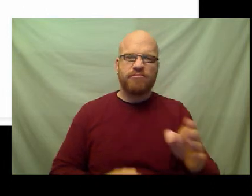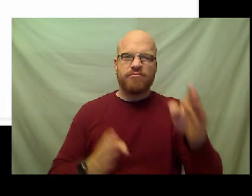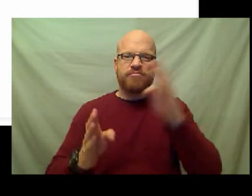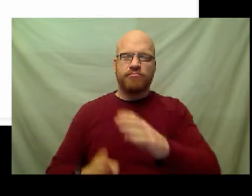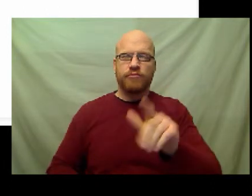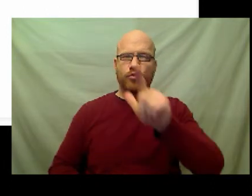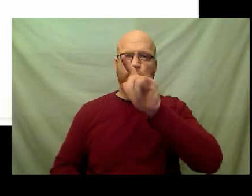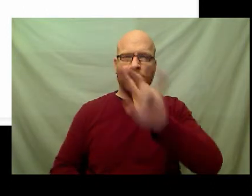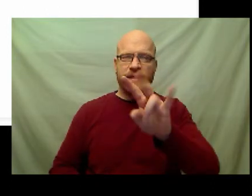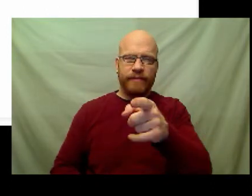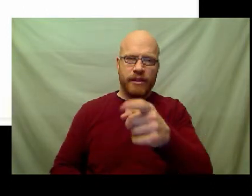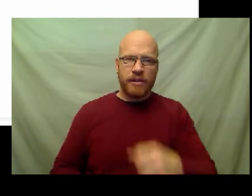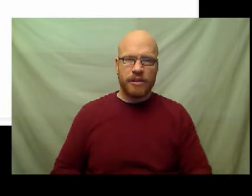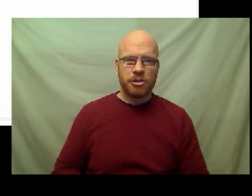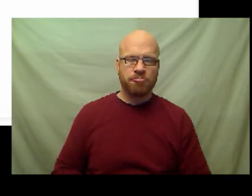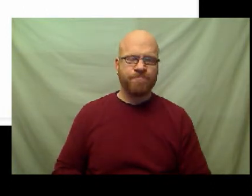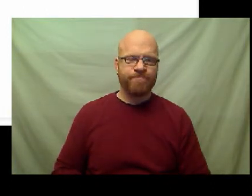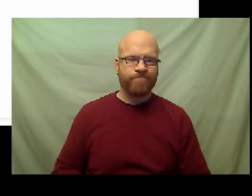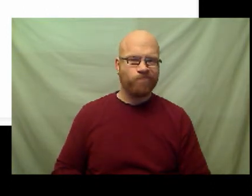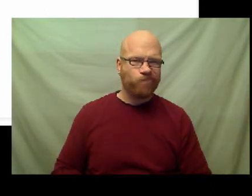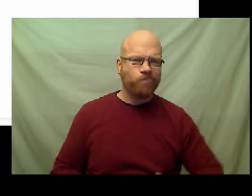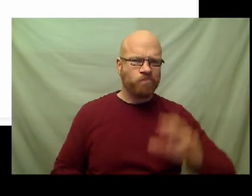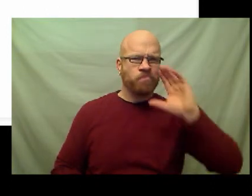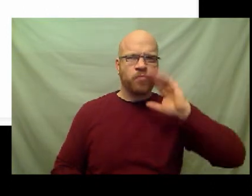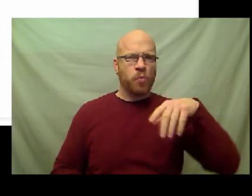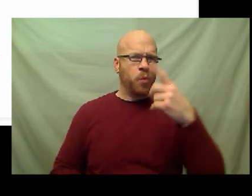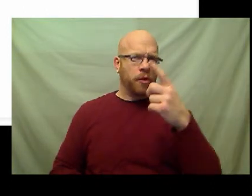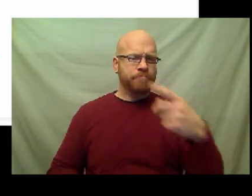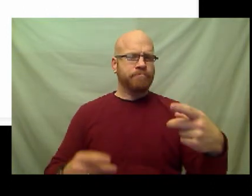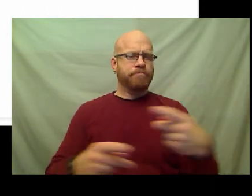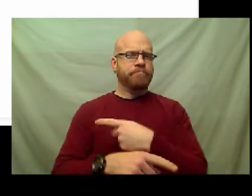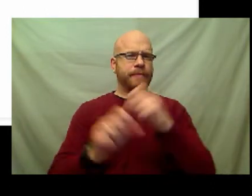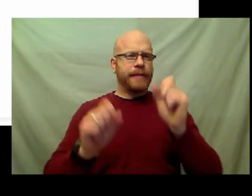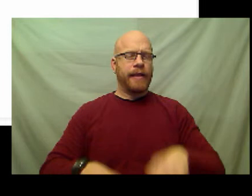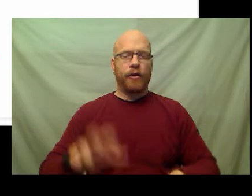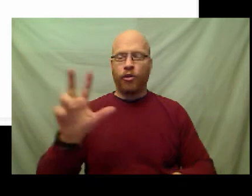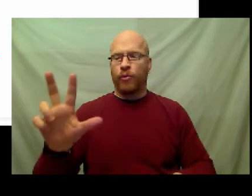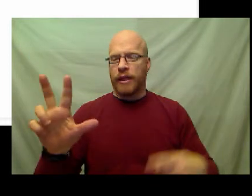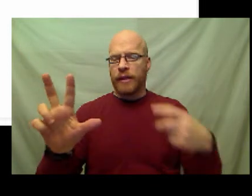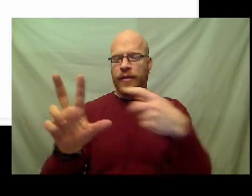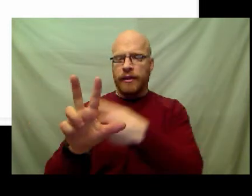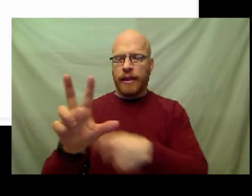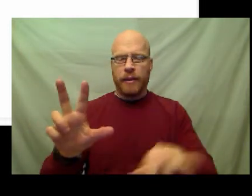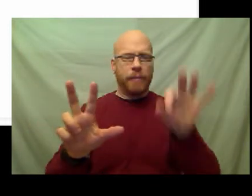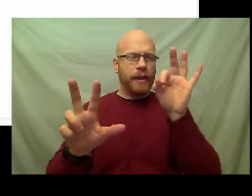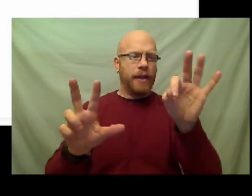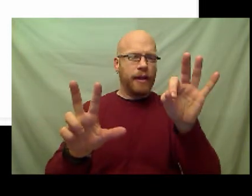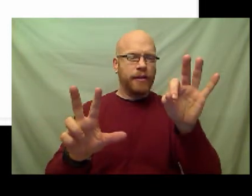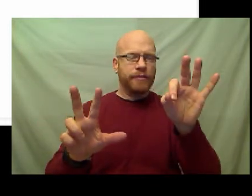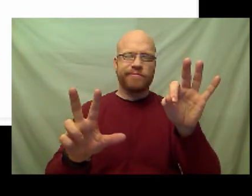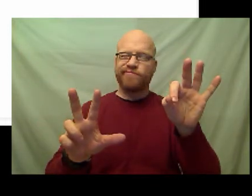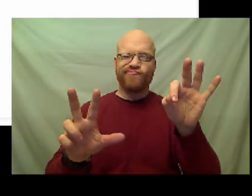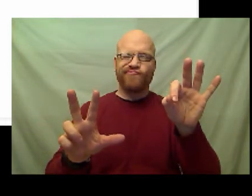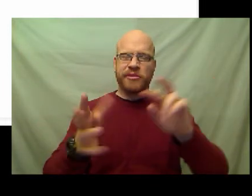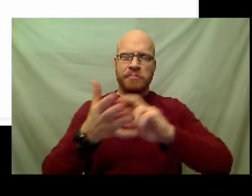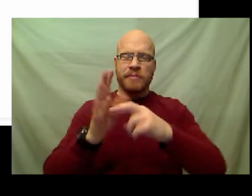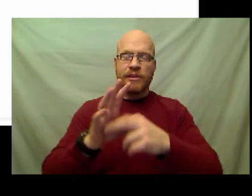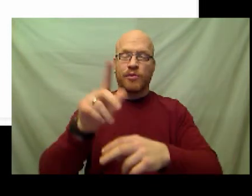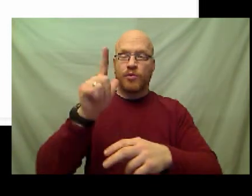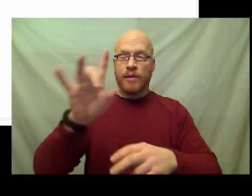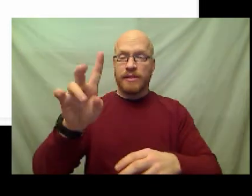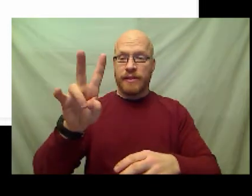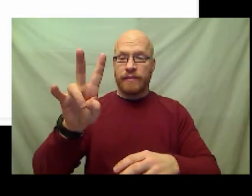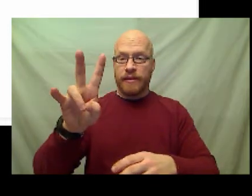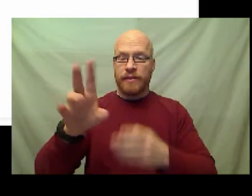A, 27. Yeah, I know we can multiply 3 times 9. That's 27. That means